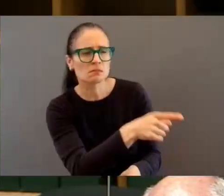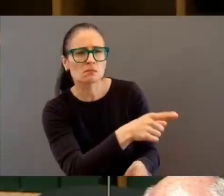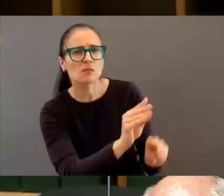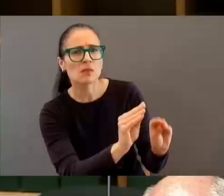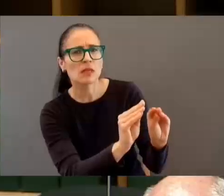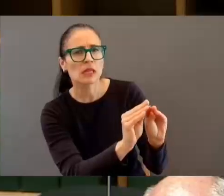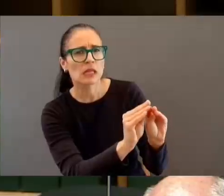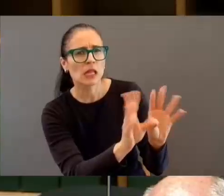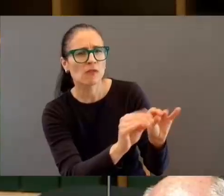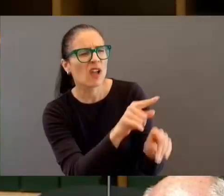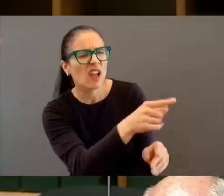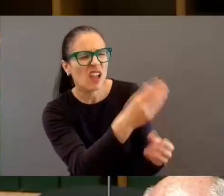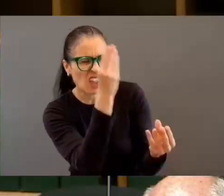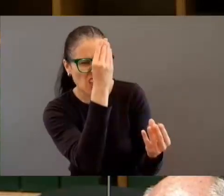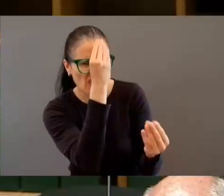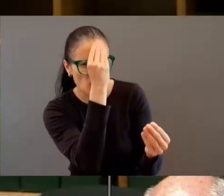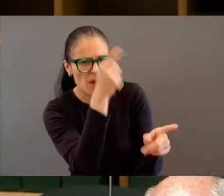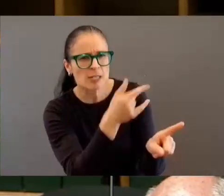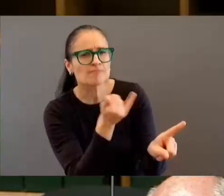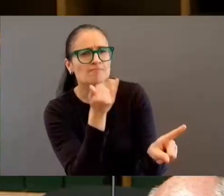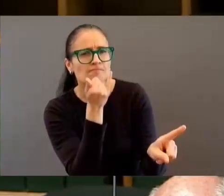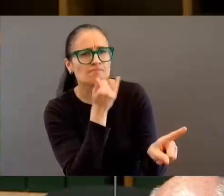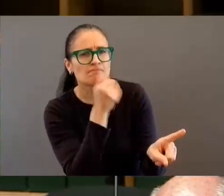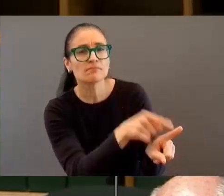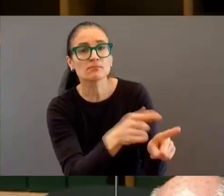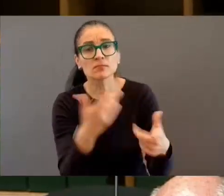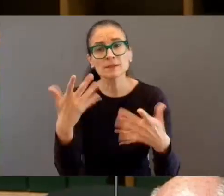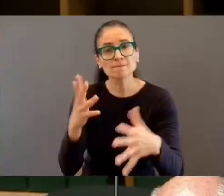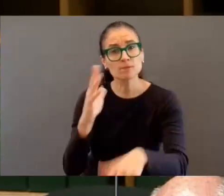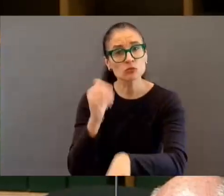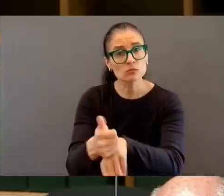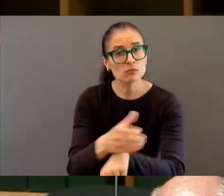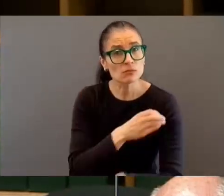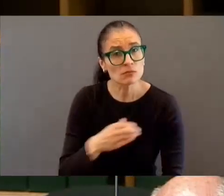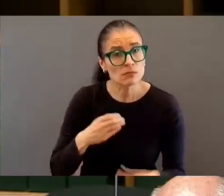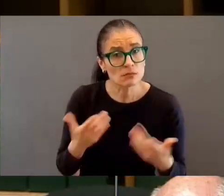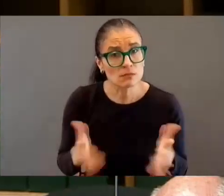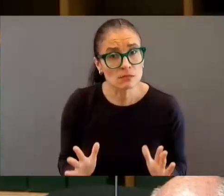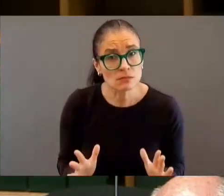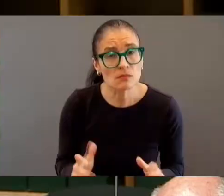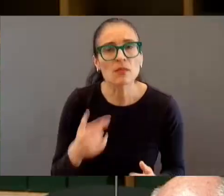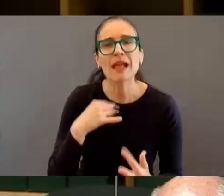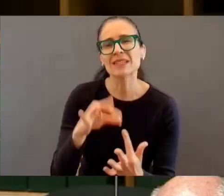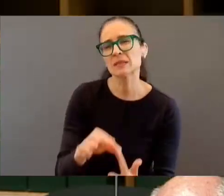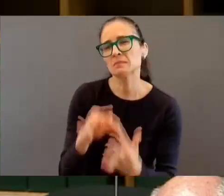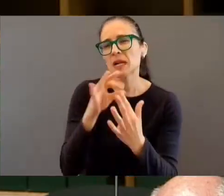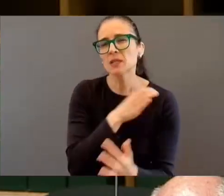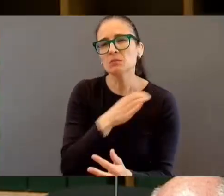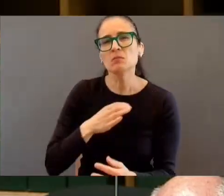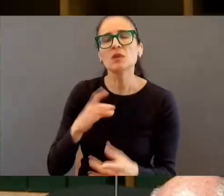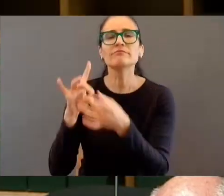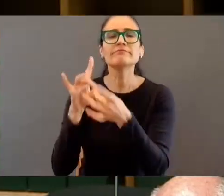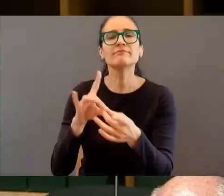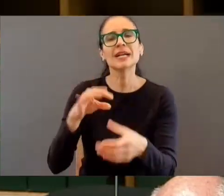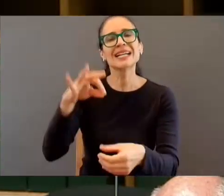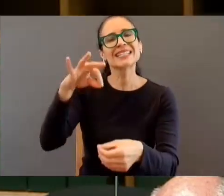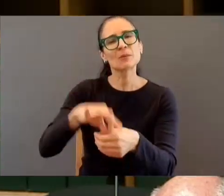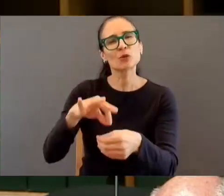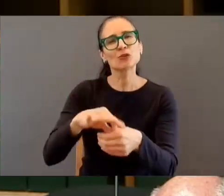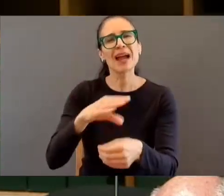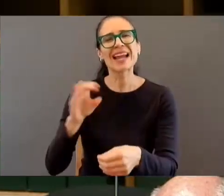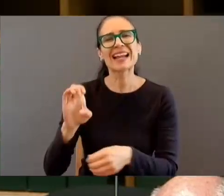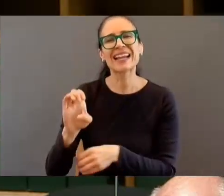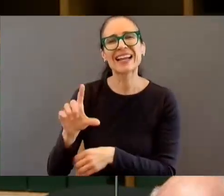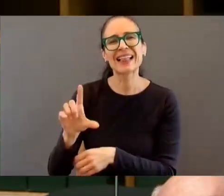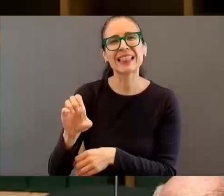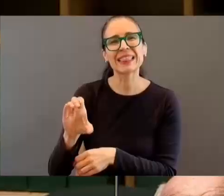committee struck. There's a special committee on democratic and electoral reform right now that's been struck to review the results of the election.